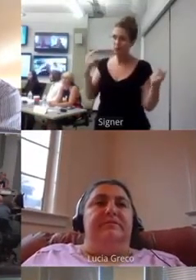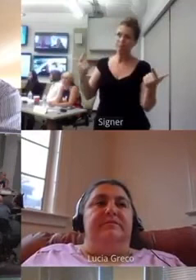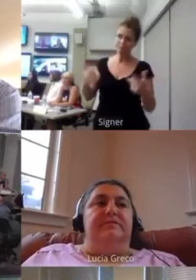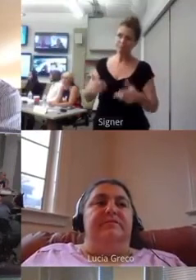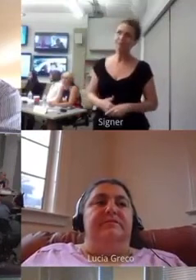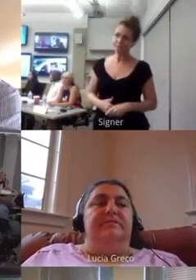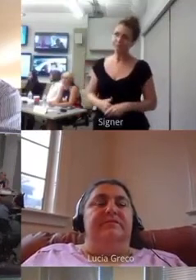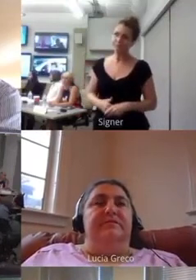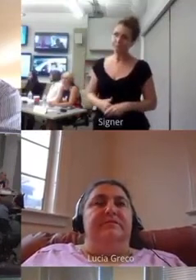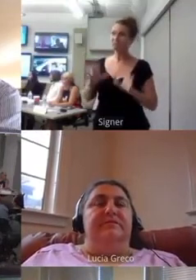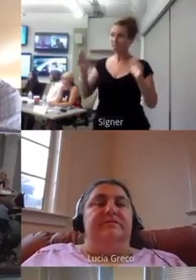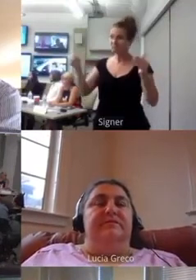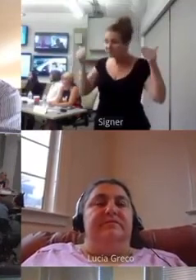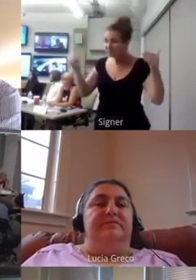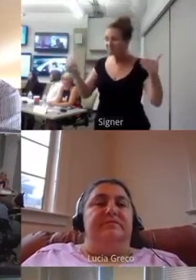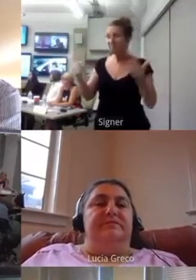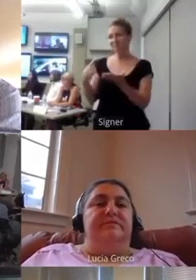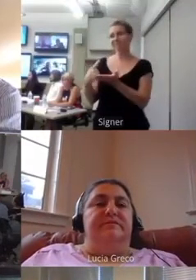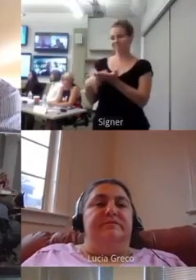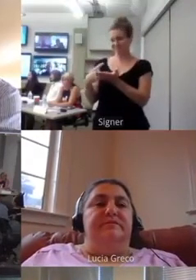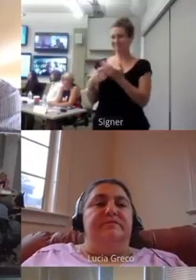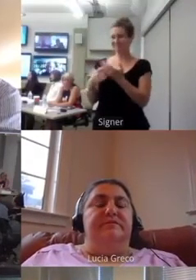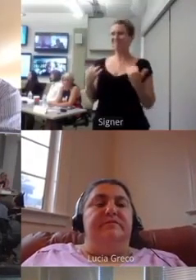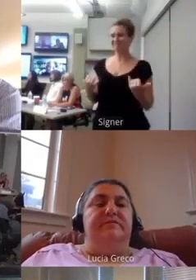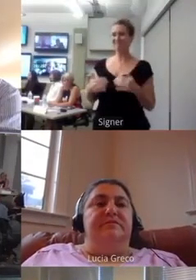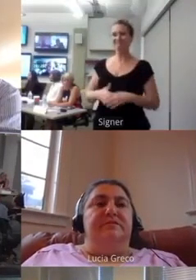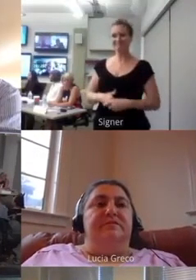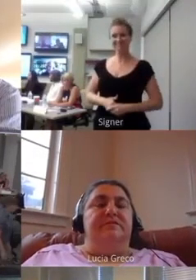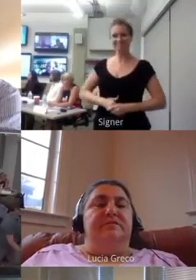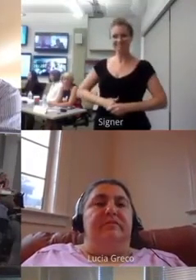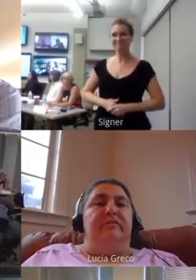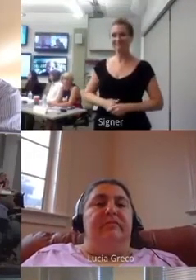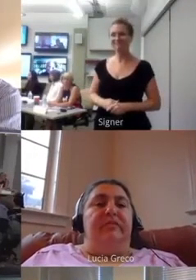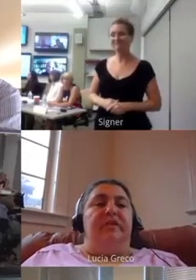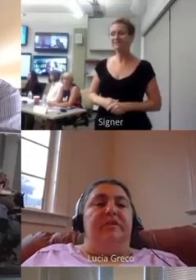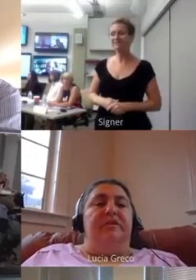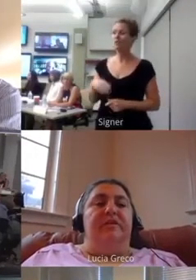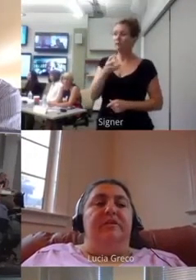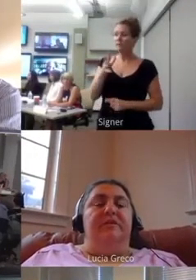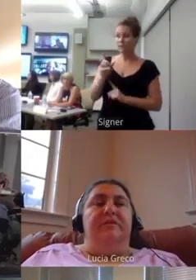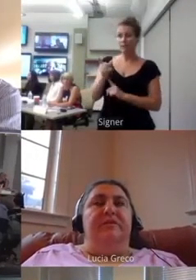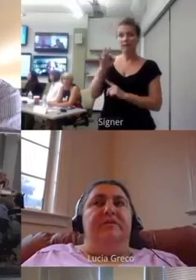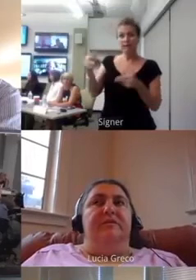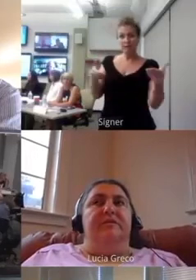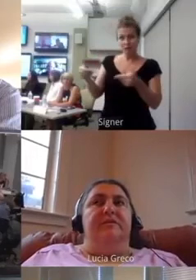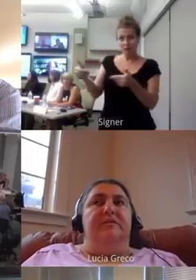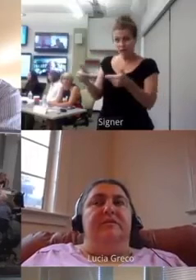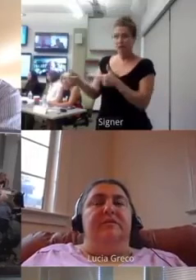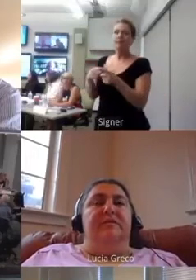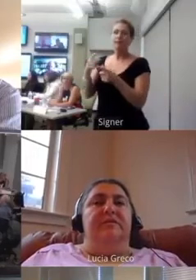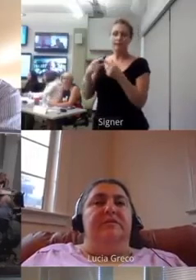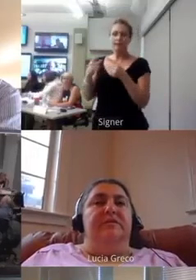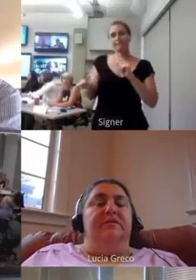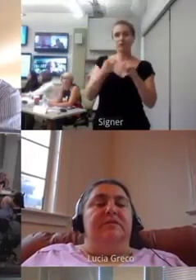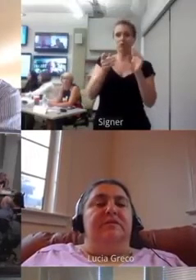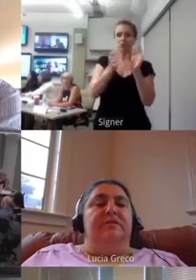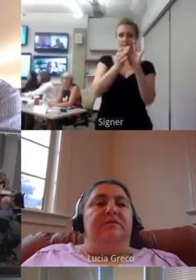our subject. Just a few moments of introduction, and then on to our first speaker.